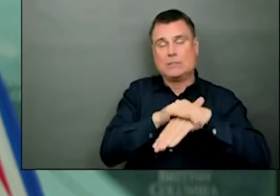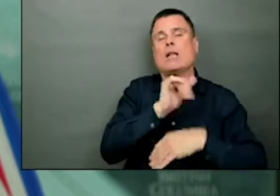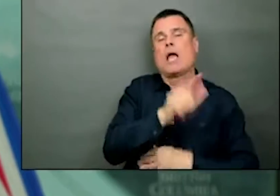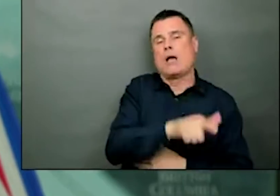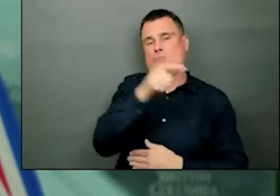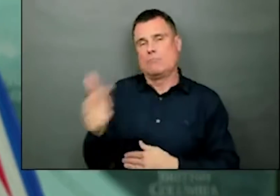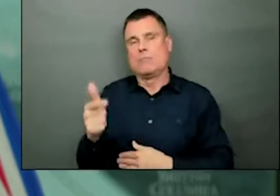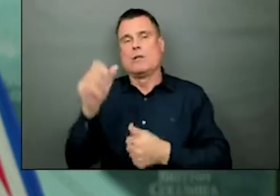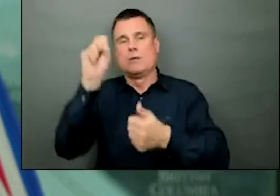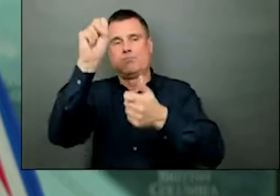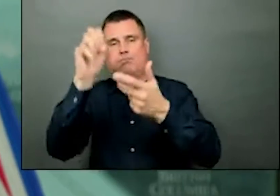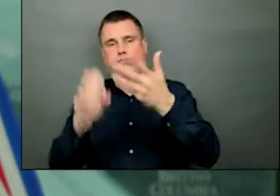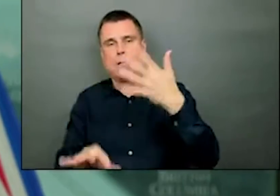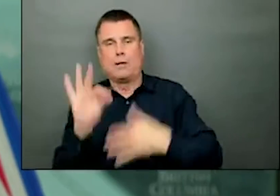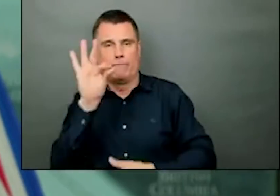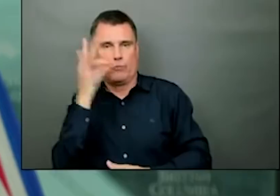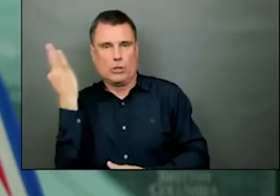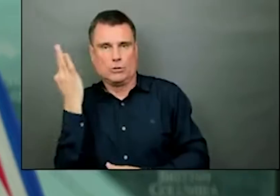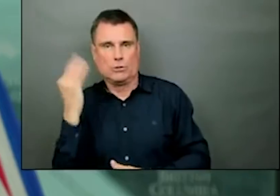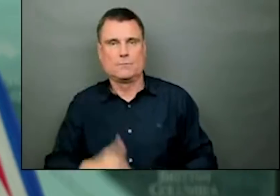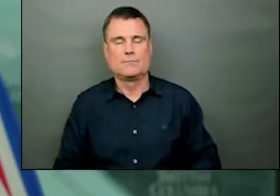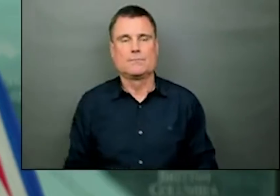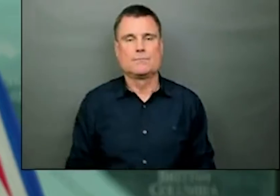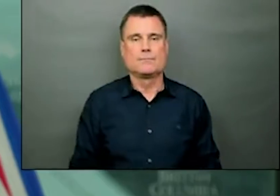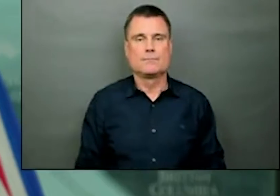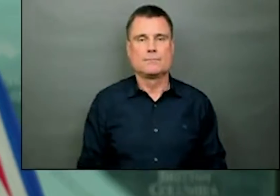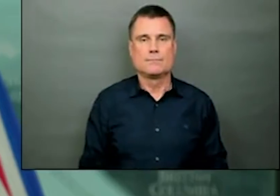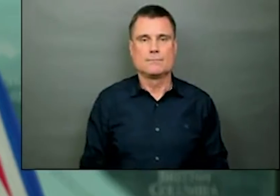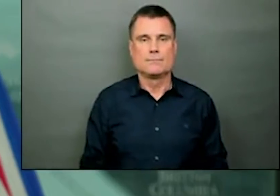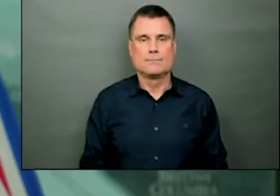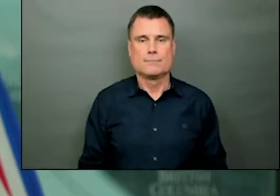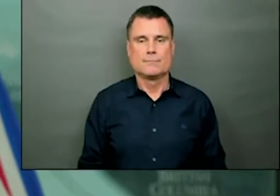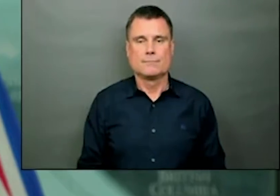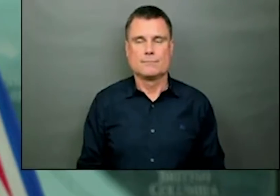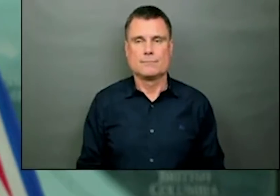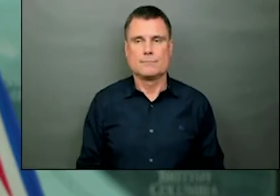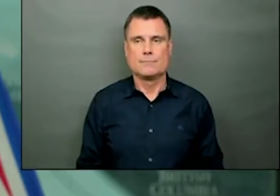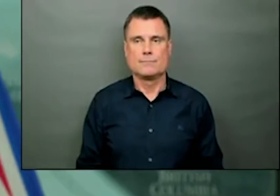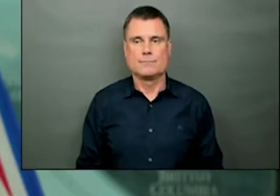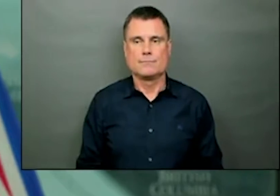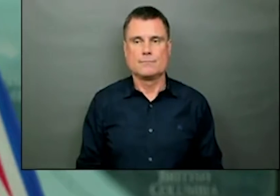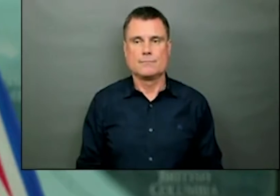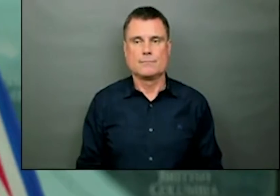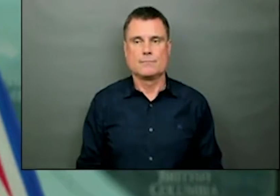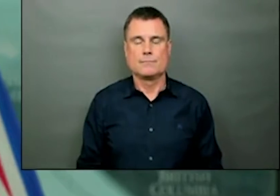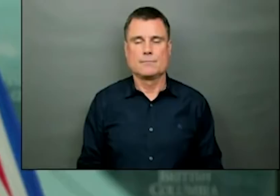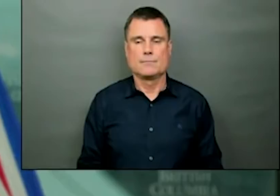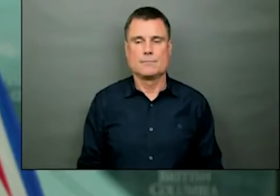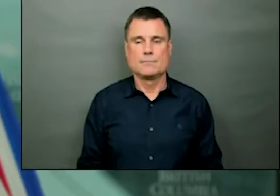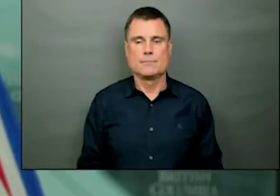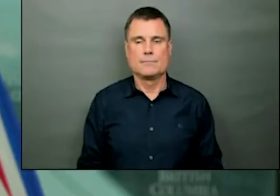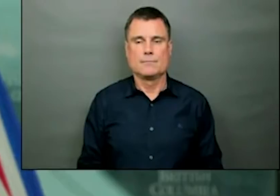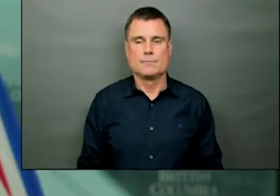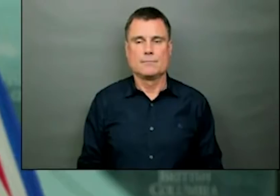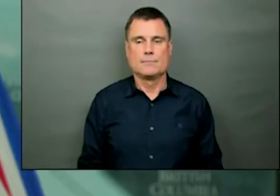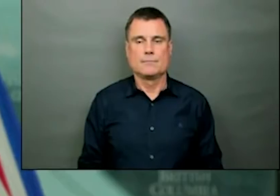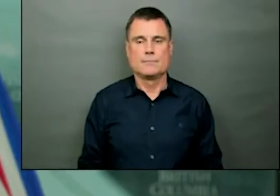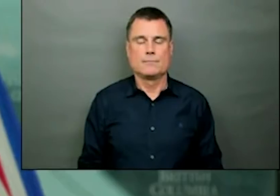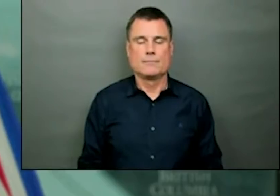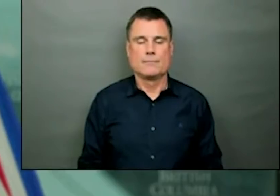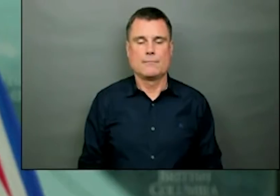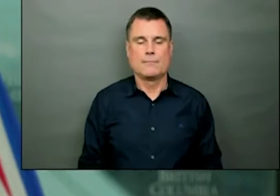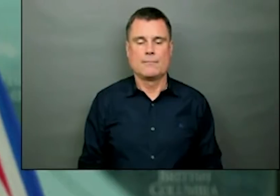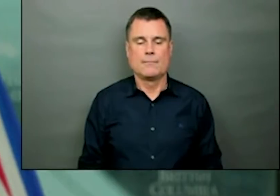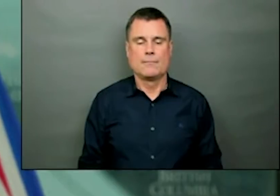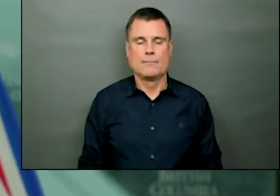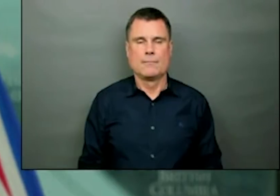835 cas en Colombie-Britannique. Nous sommes attristés d'annoncer 6 nouveaux décès liés au COVID-19 pour un